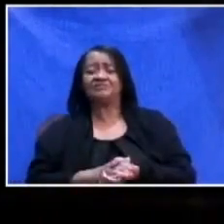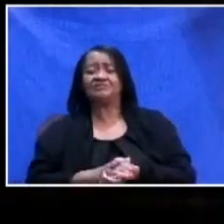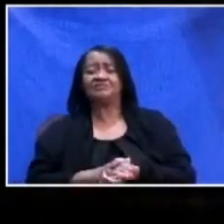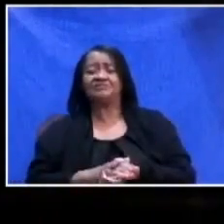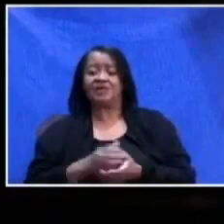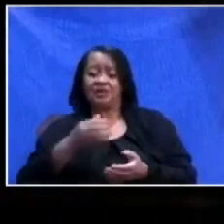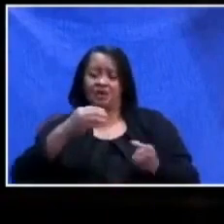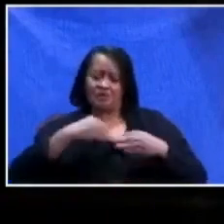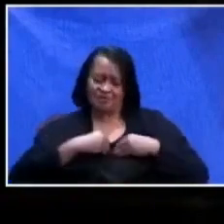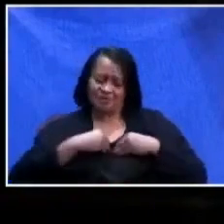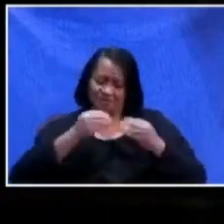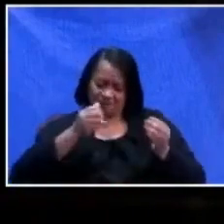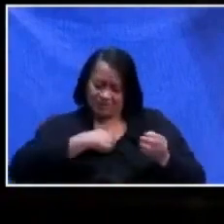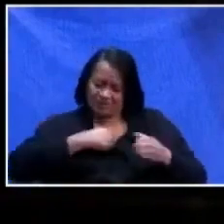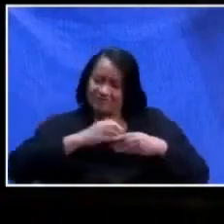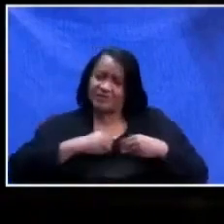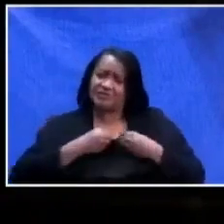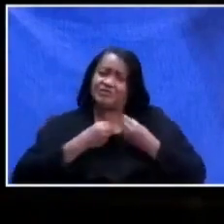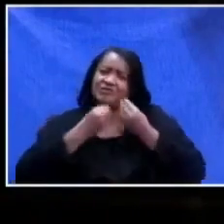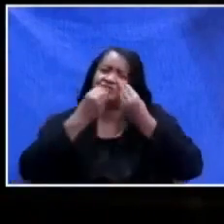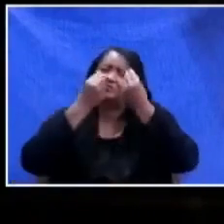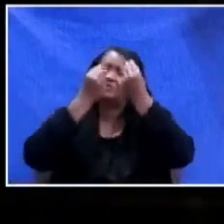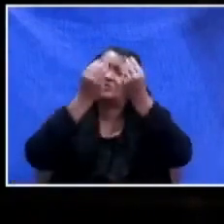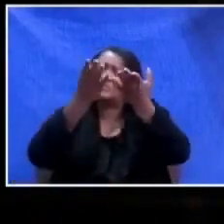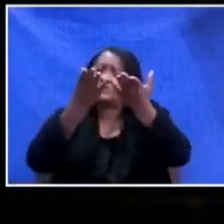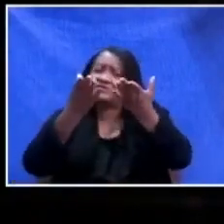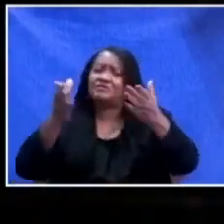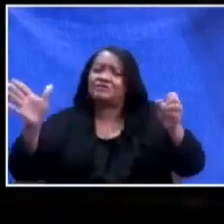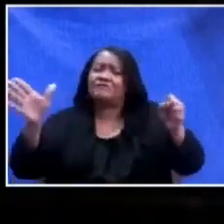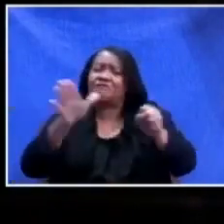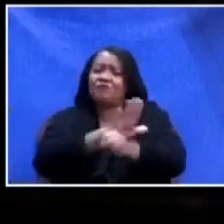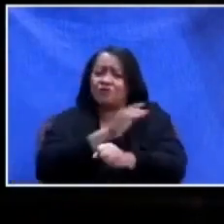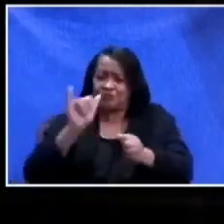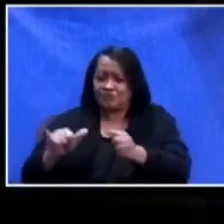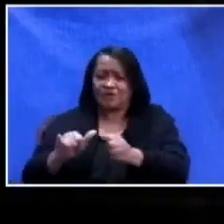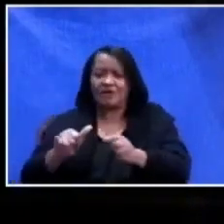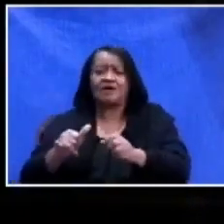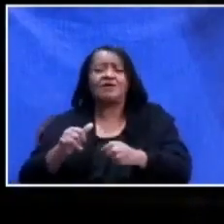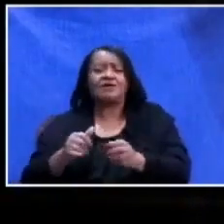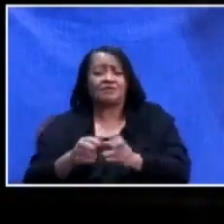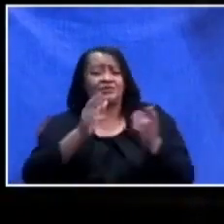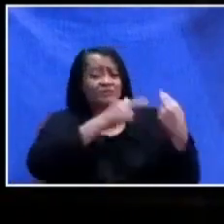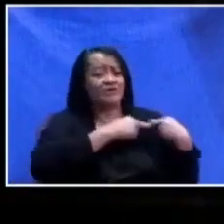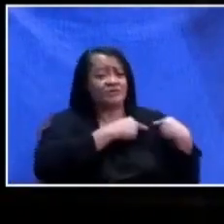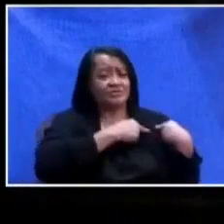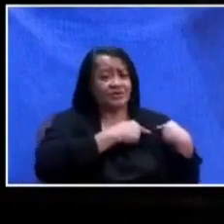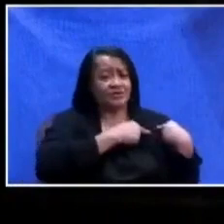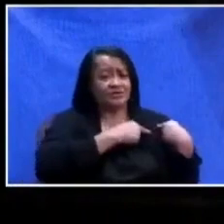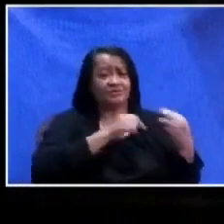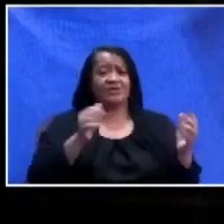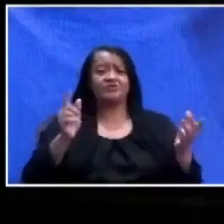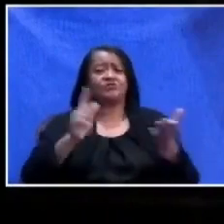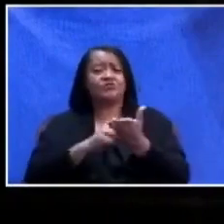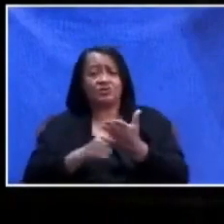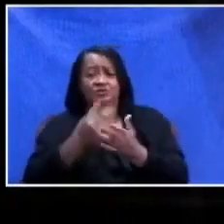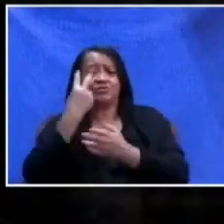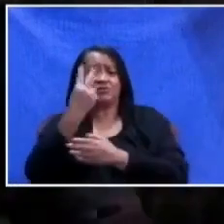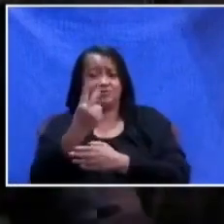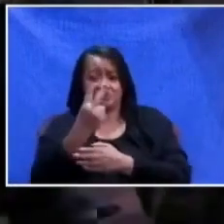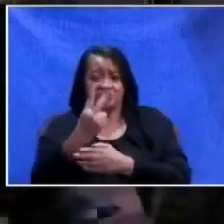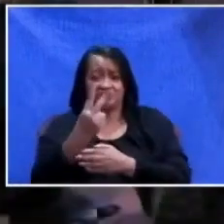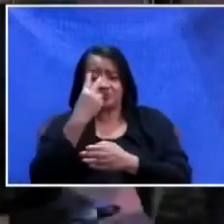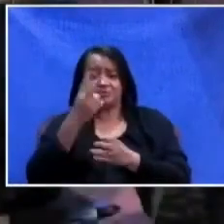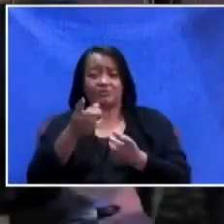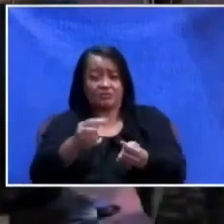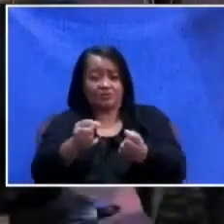give myself wholeheartedly to that. And sometimes you see the